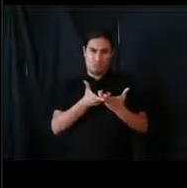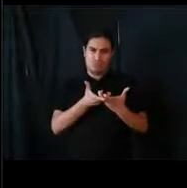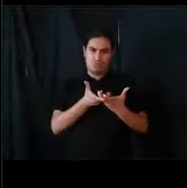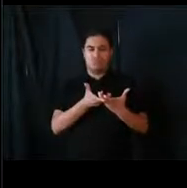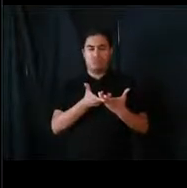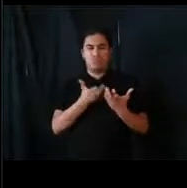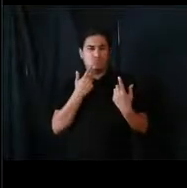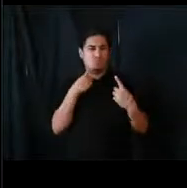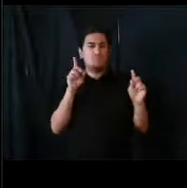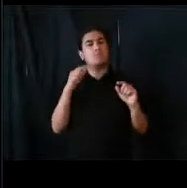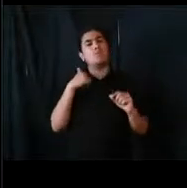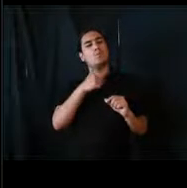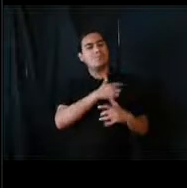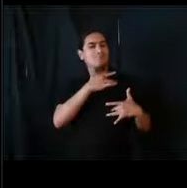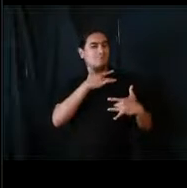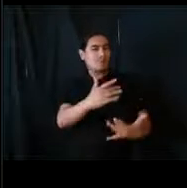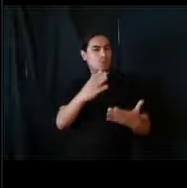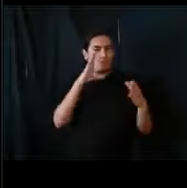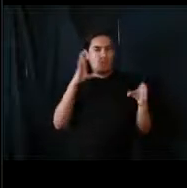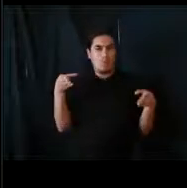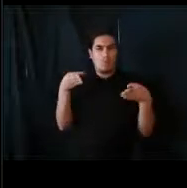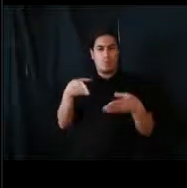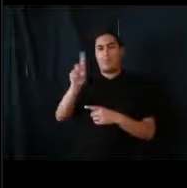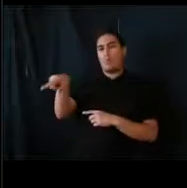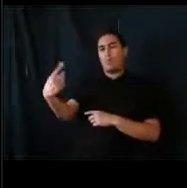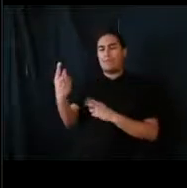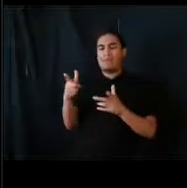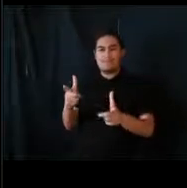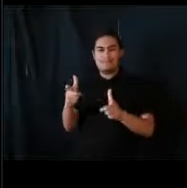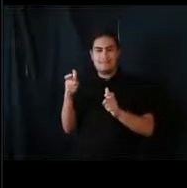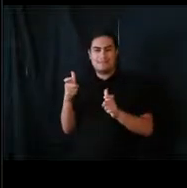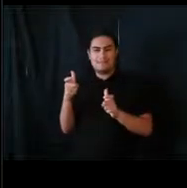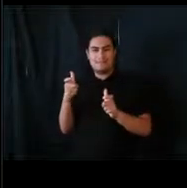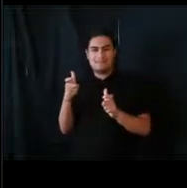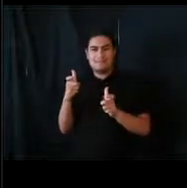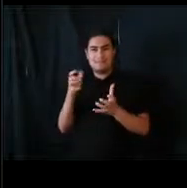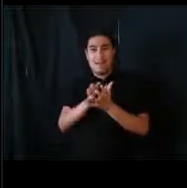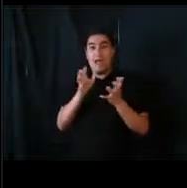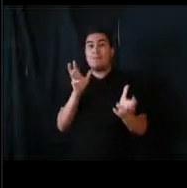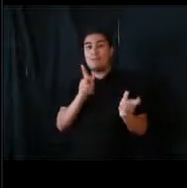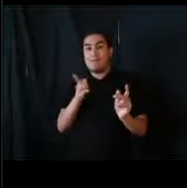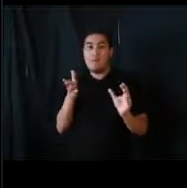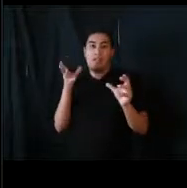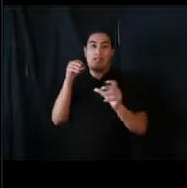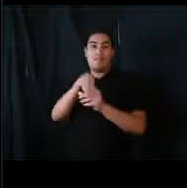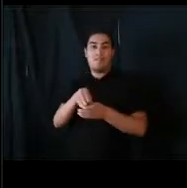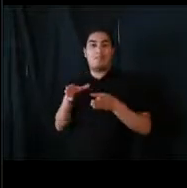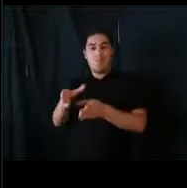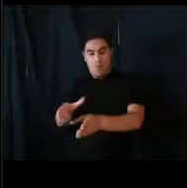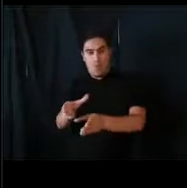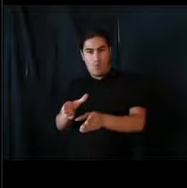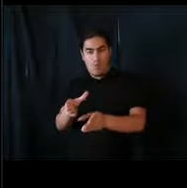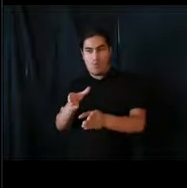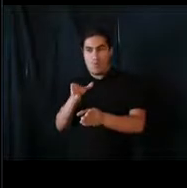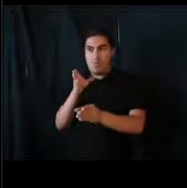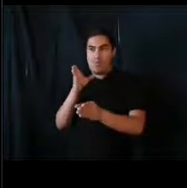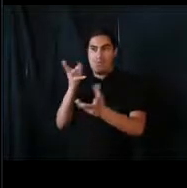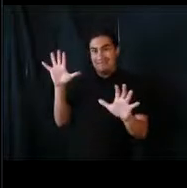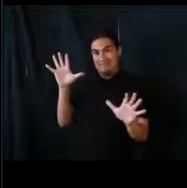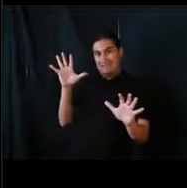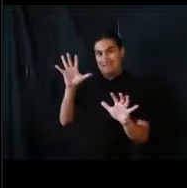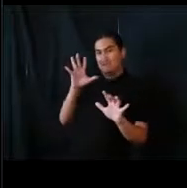and we tend to focus on speed and volume to get through our roads but when you put up the